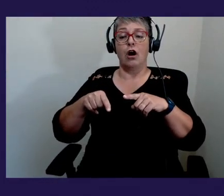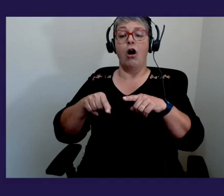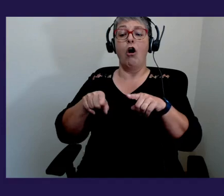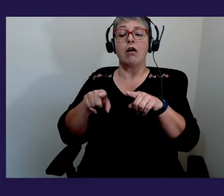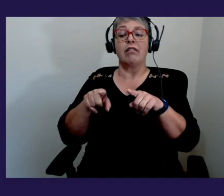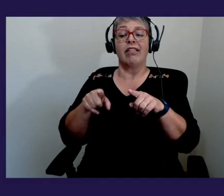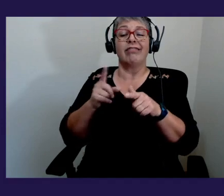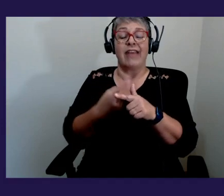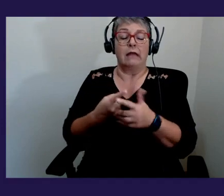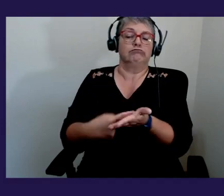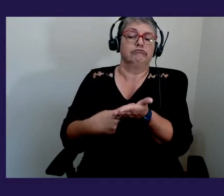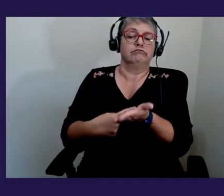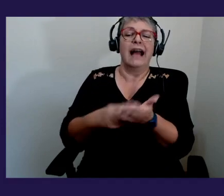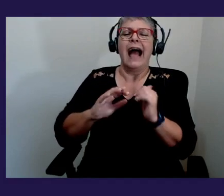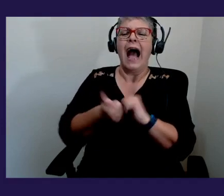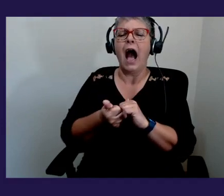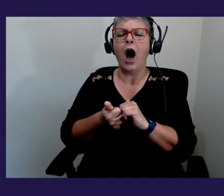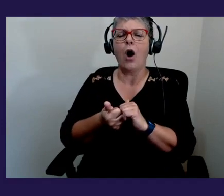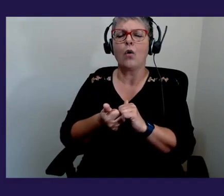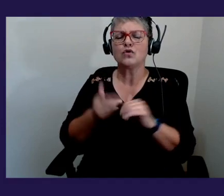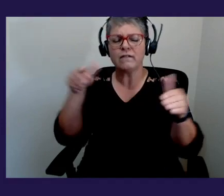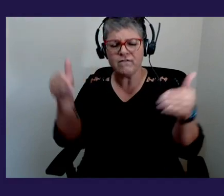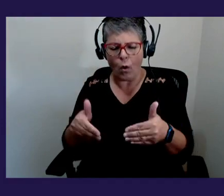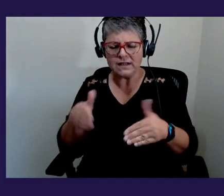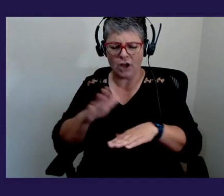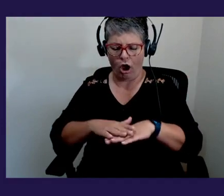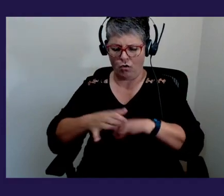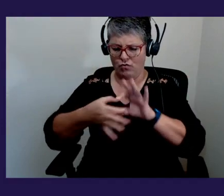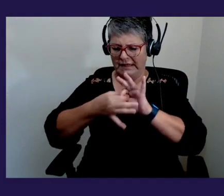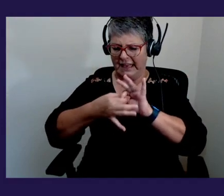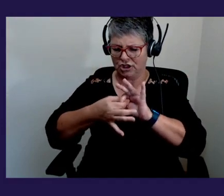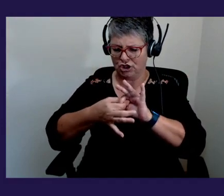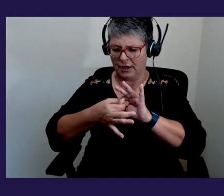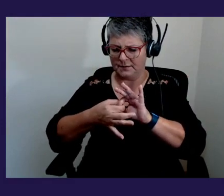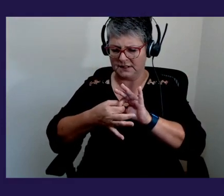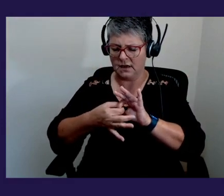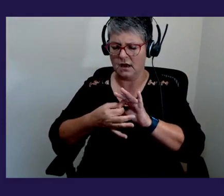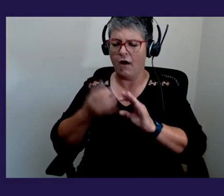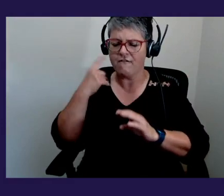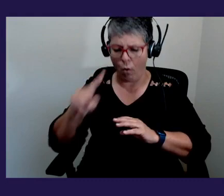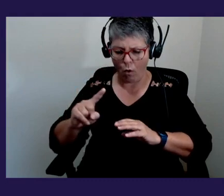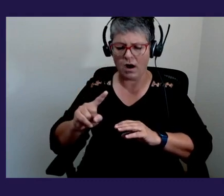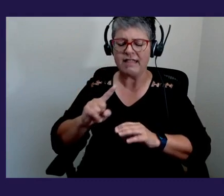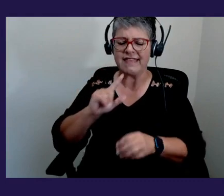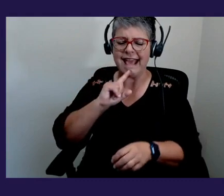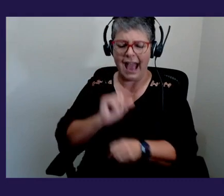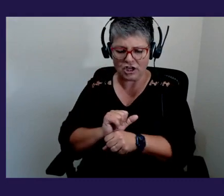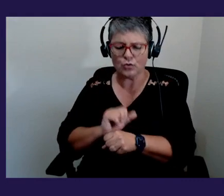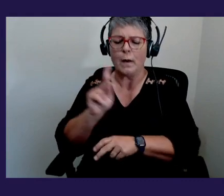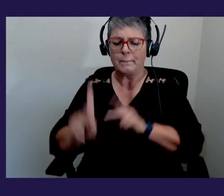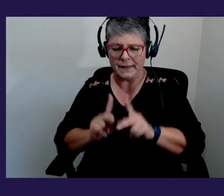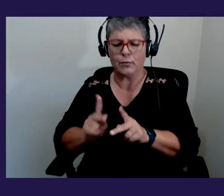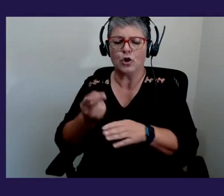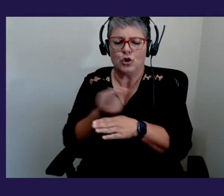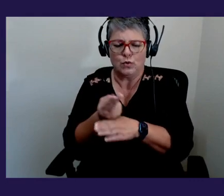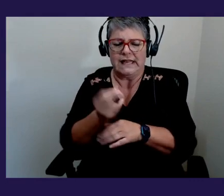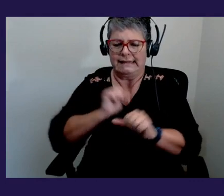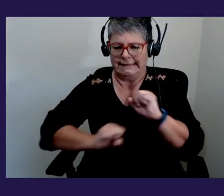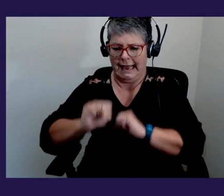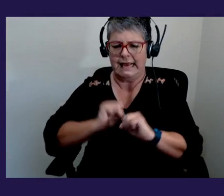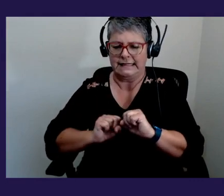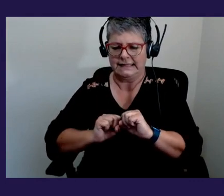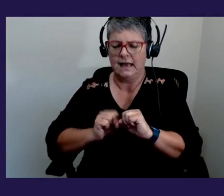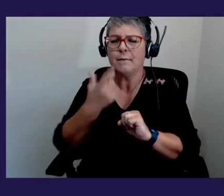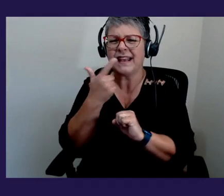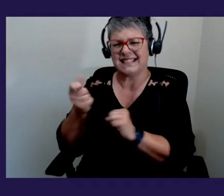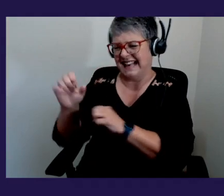relationships with the practitioners who are implementing the science, that understanding the technical side of the